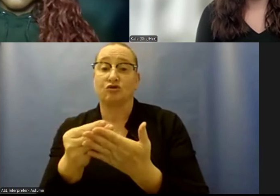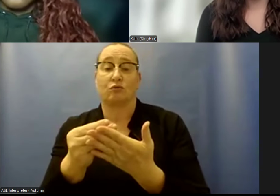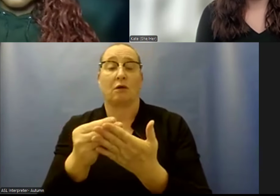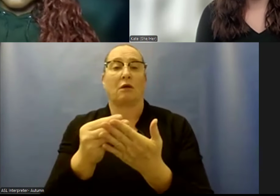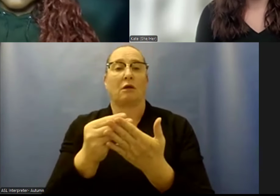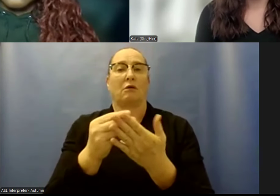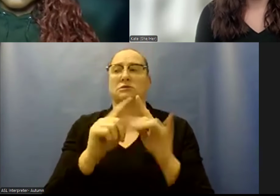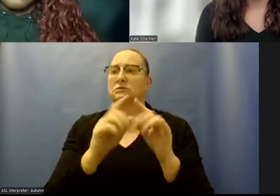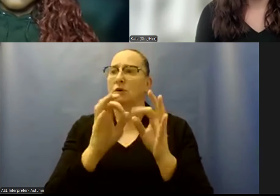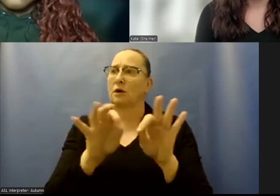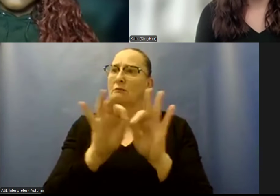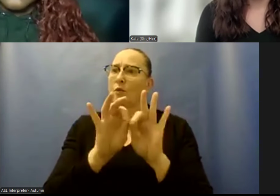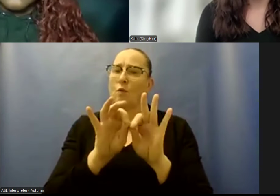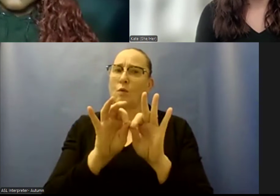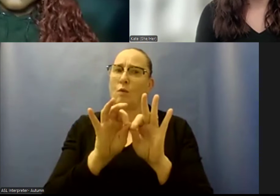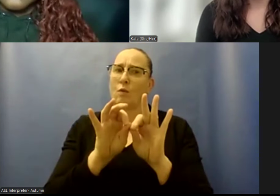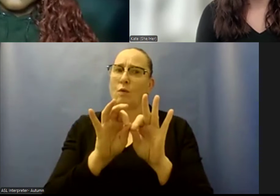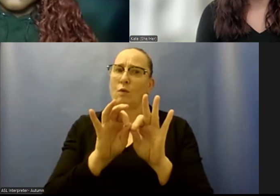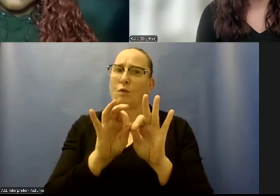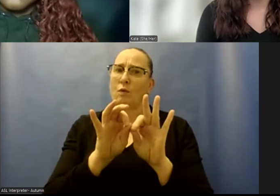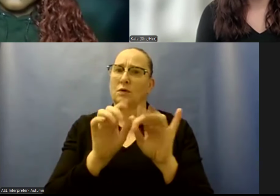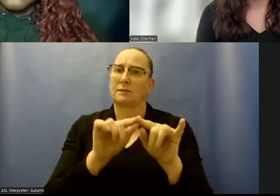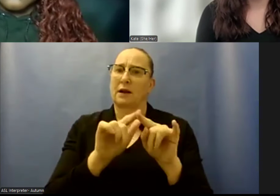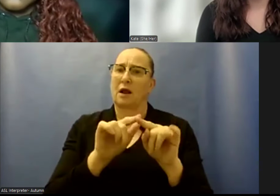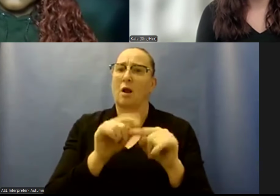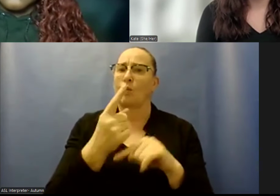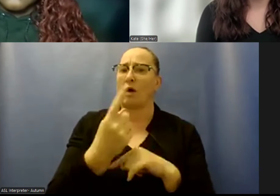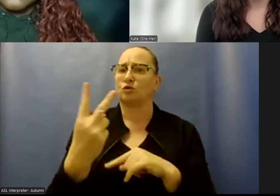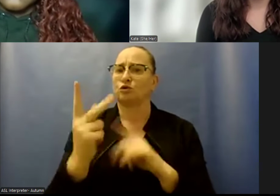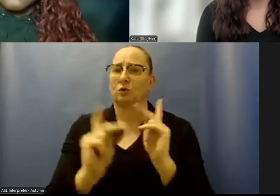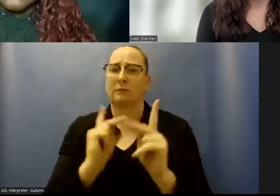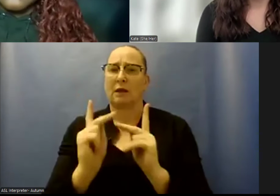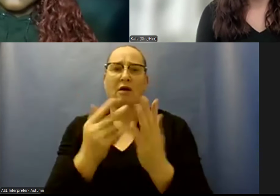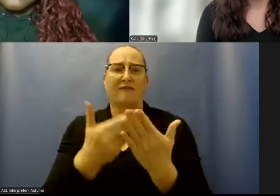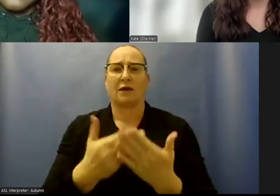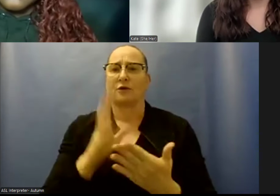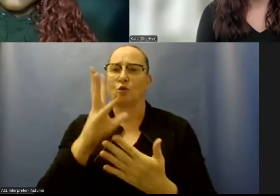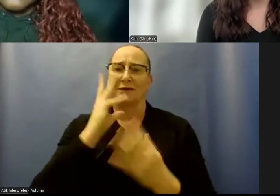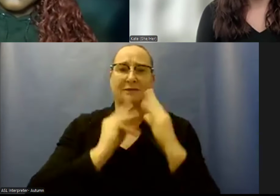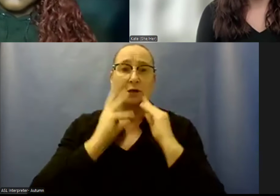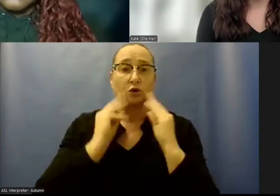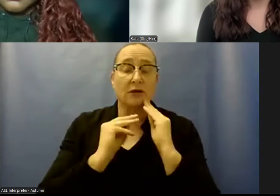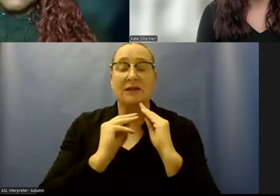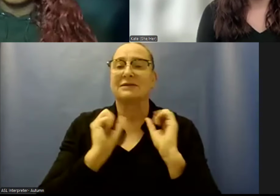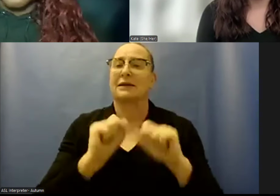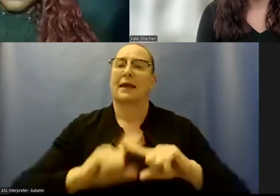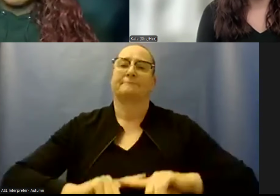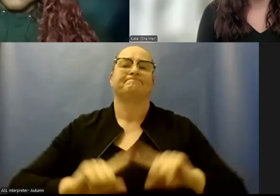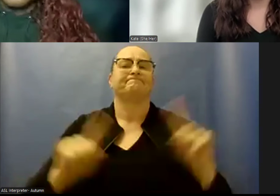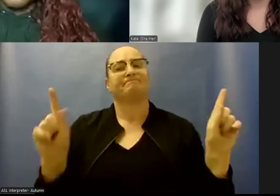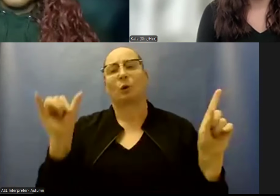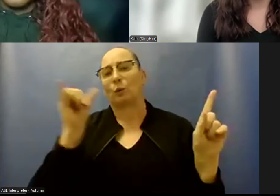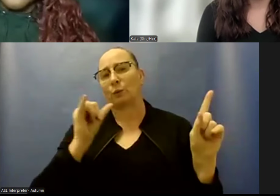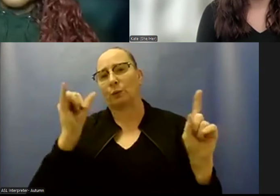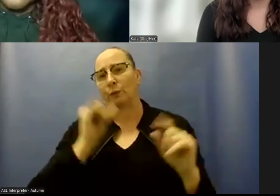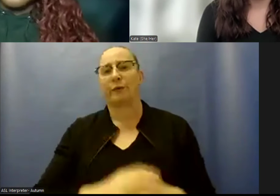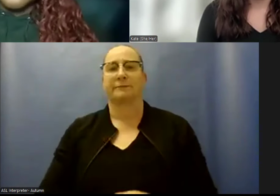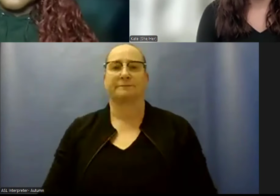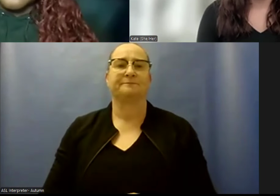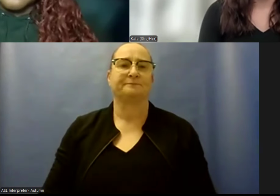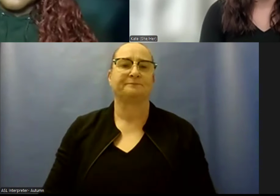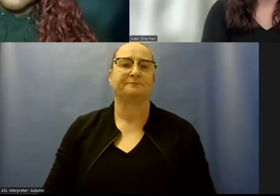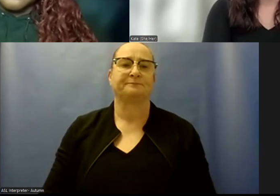having one or two people validate your experiences can make all the difference. Yeah.